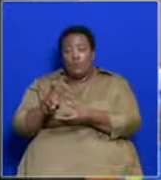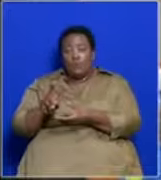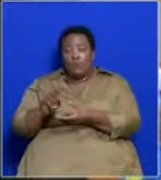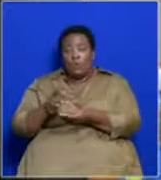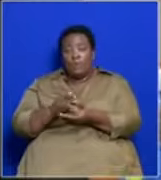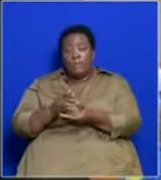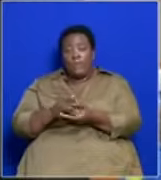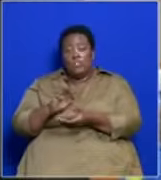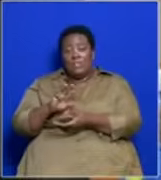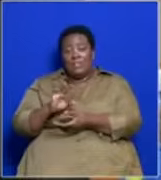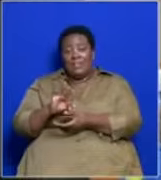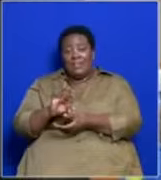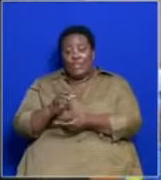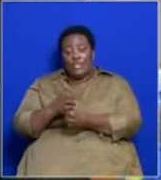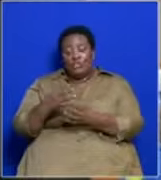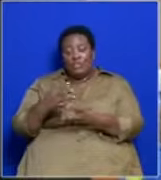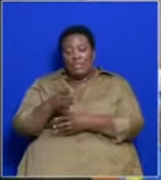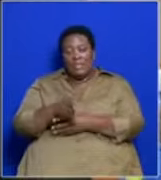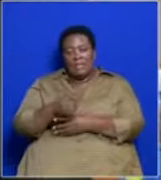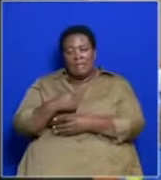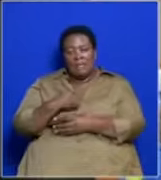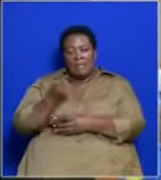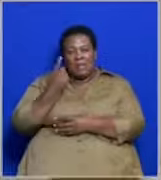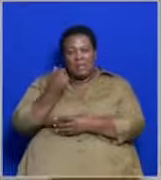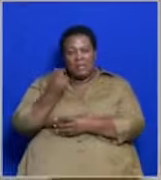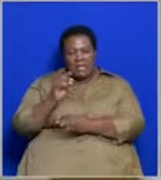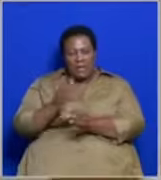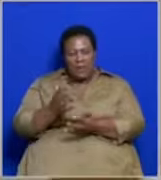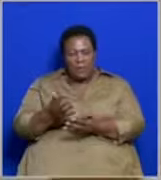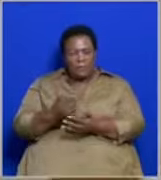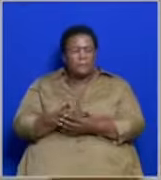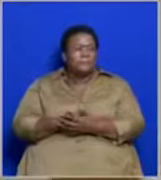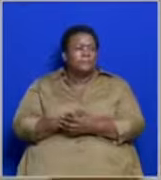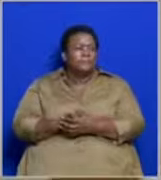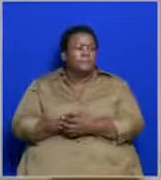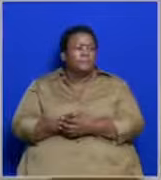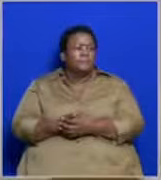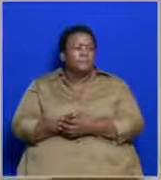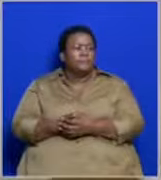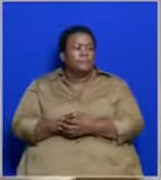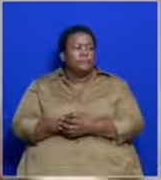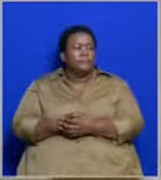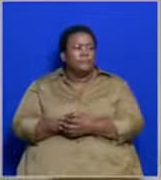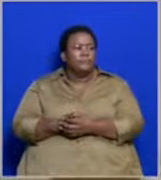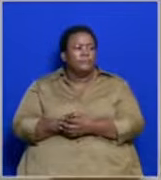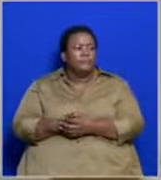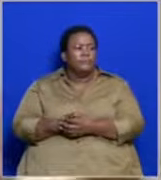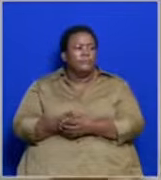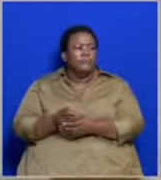As I understand it, that case is